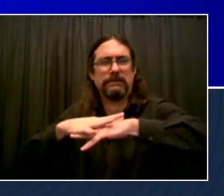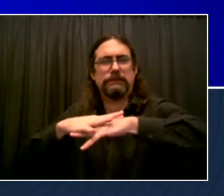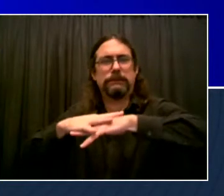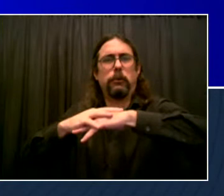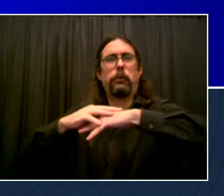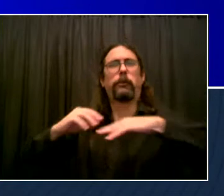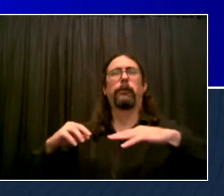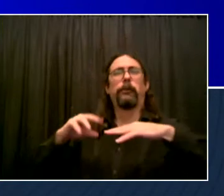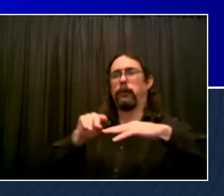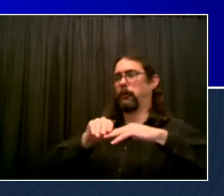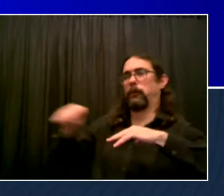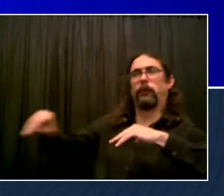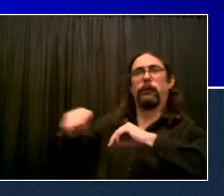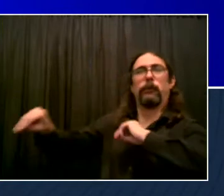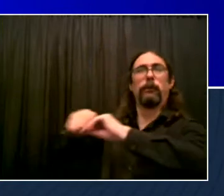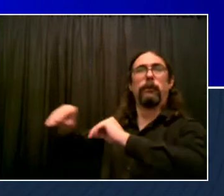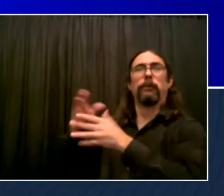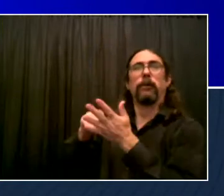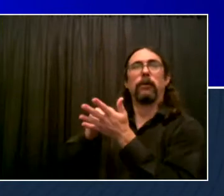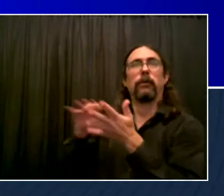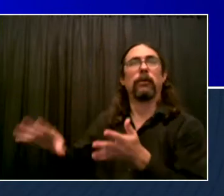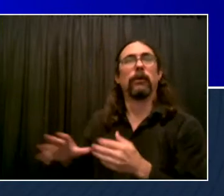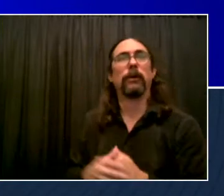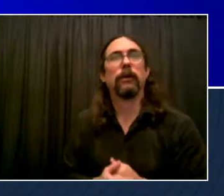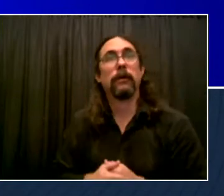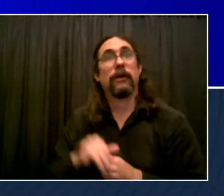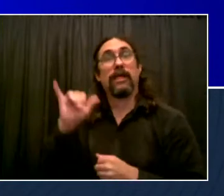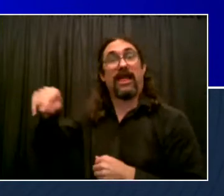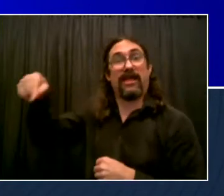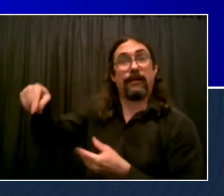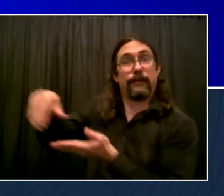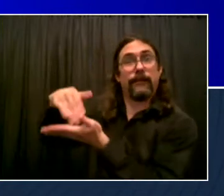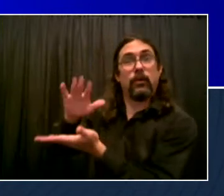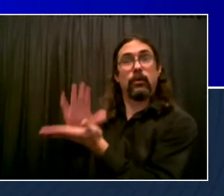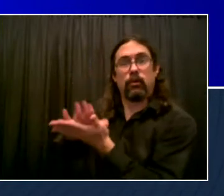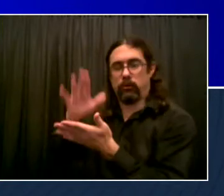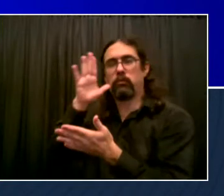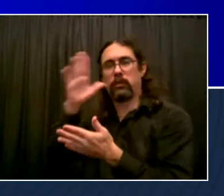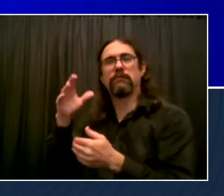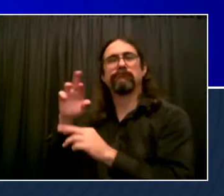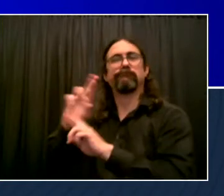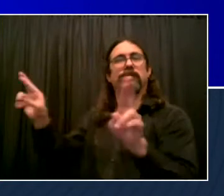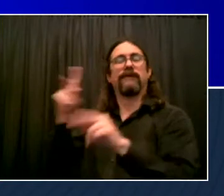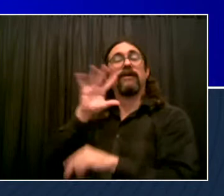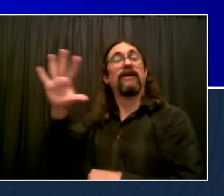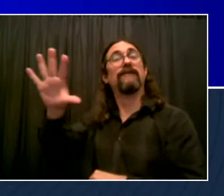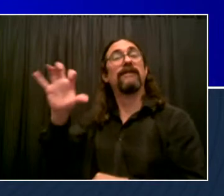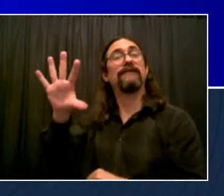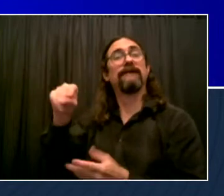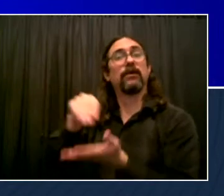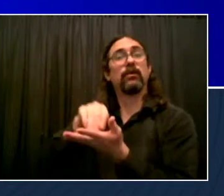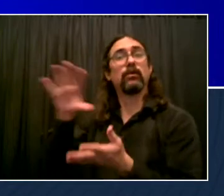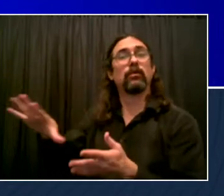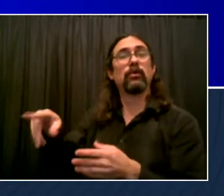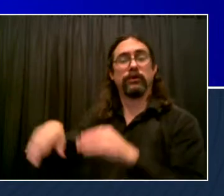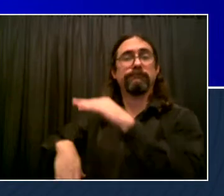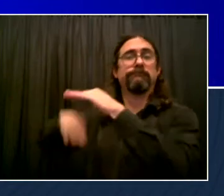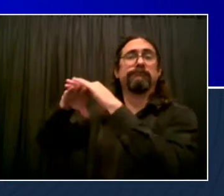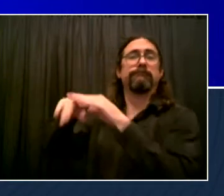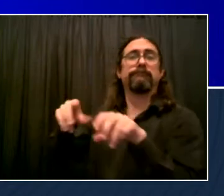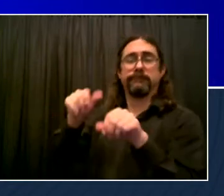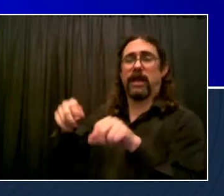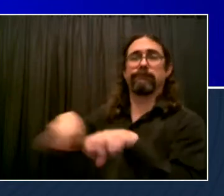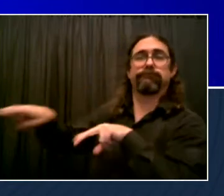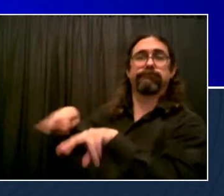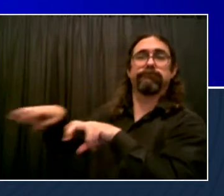is happening in partnership with the School Construction Authority and the chair of the Education Committee in the City Council, Mark Traeger, who's been leading the way on